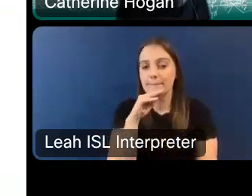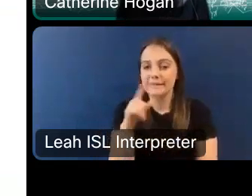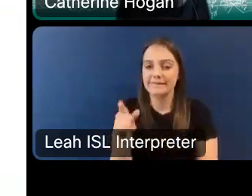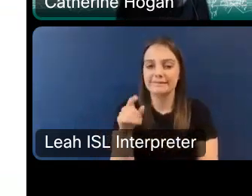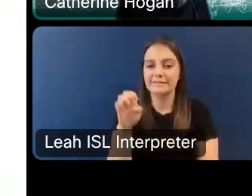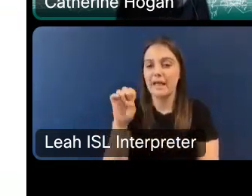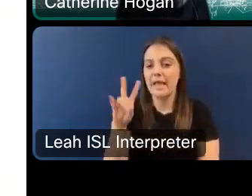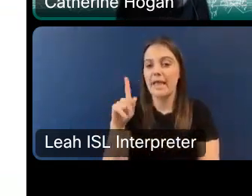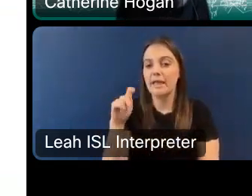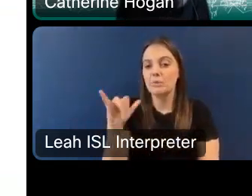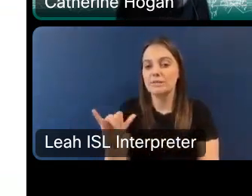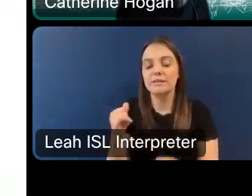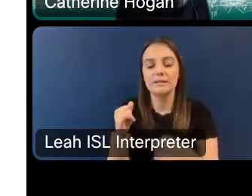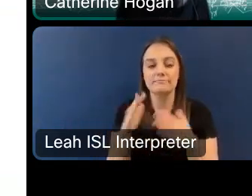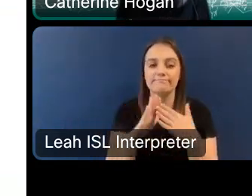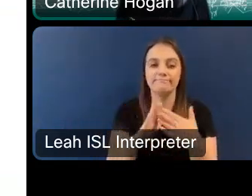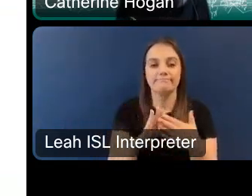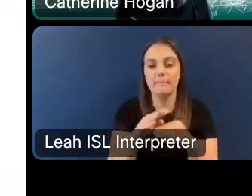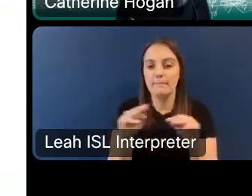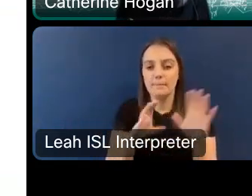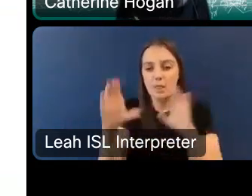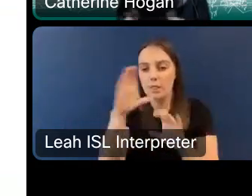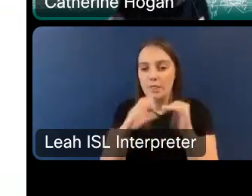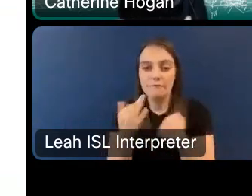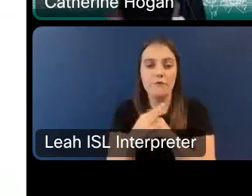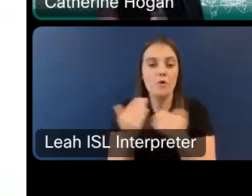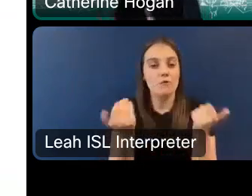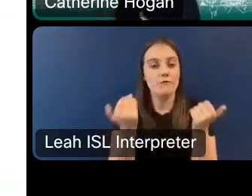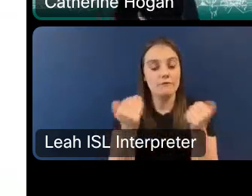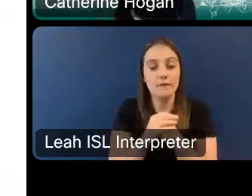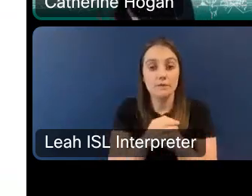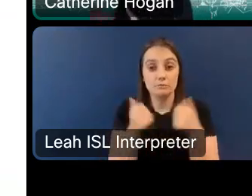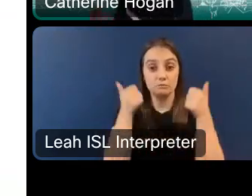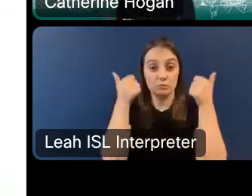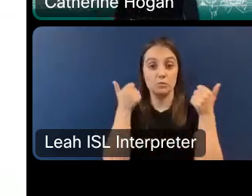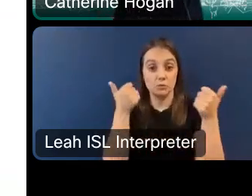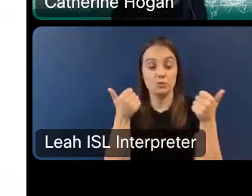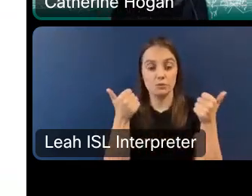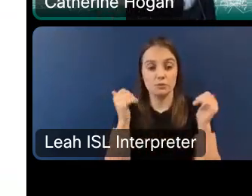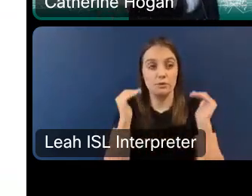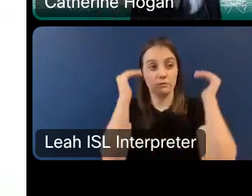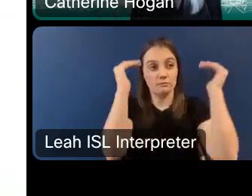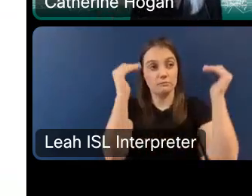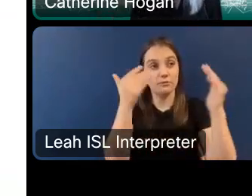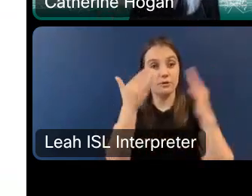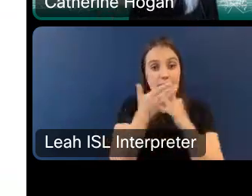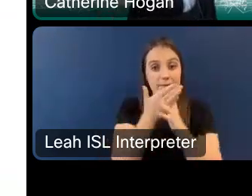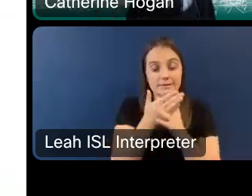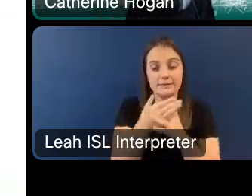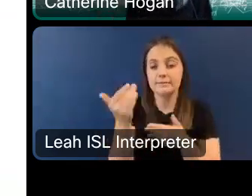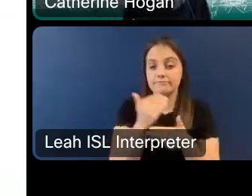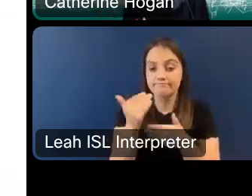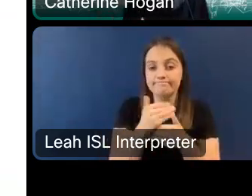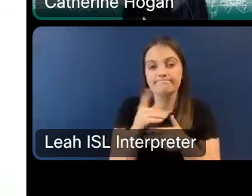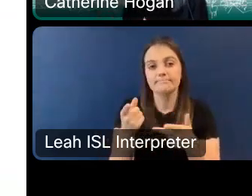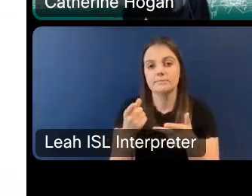are searching information, you know, from very, very good availability of desktops and access to